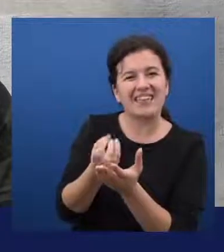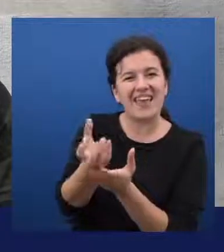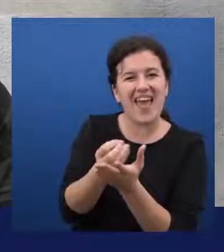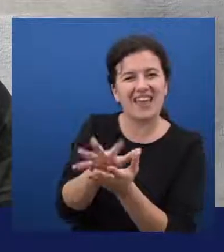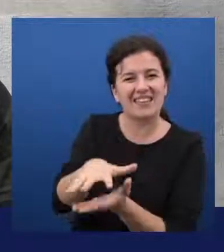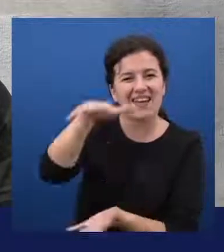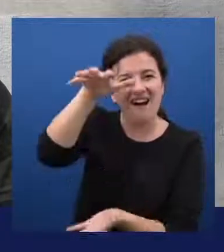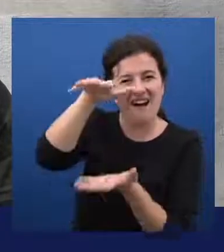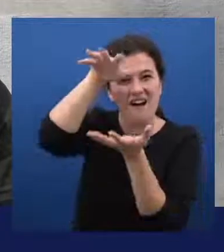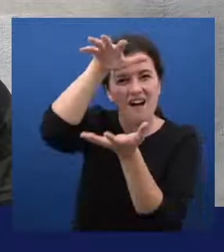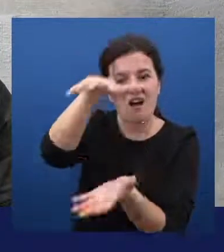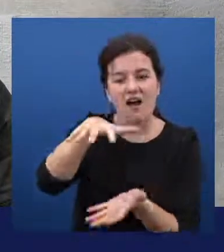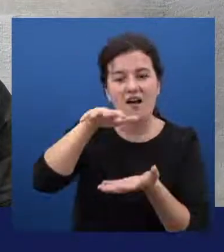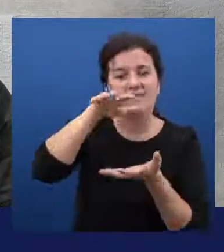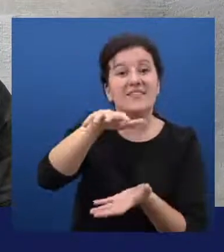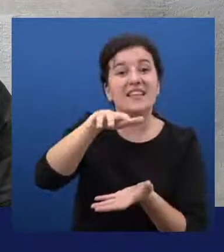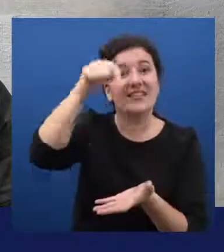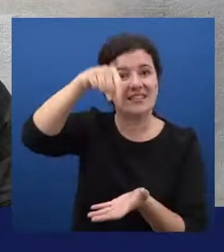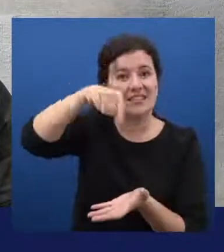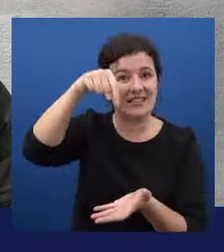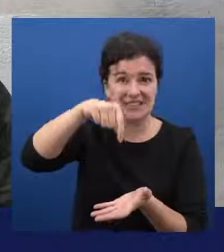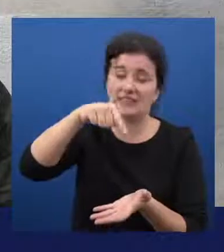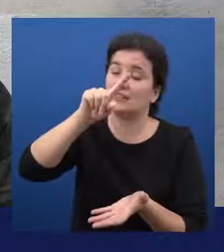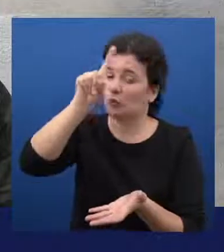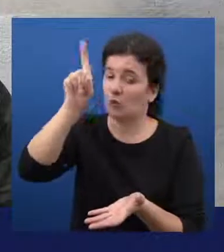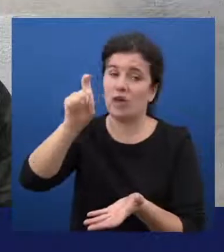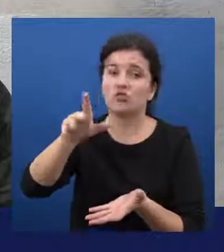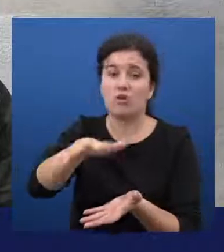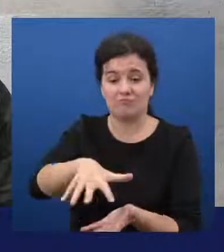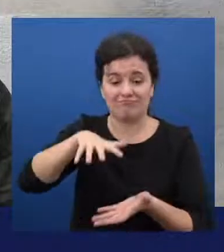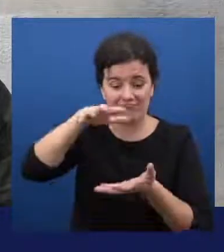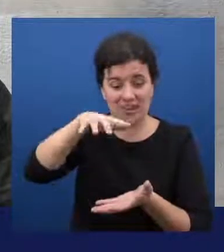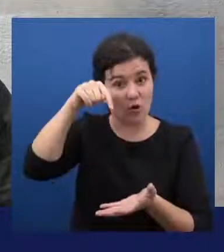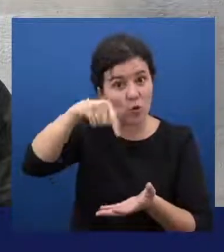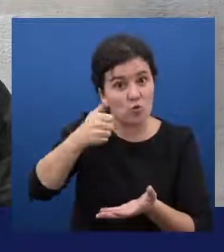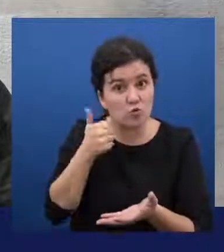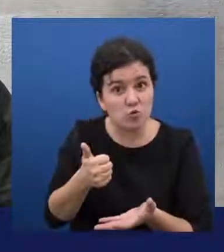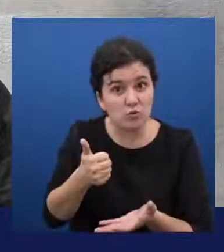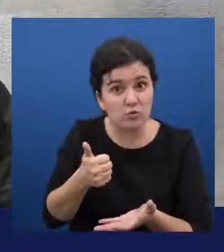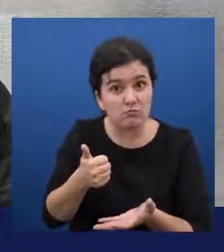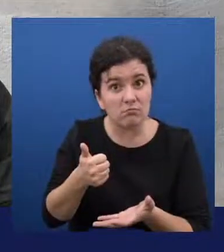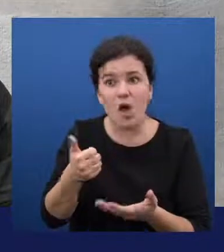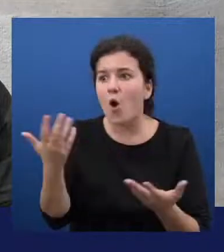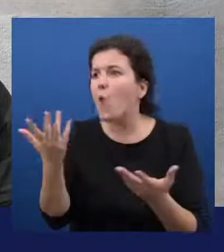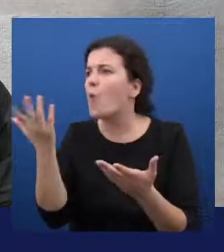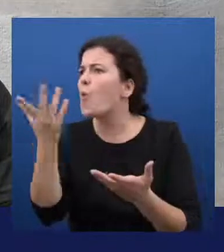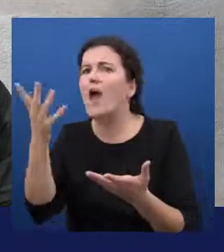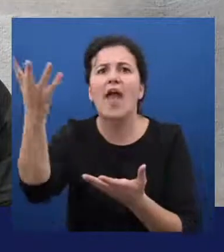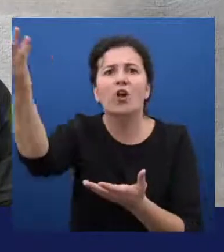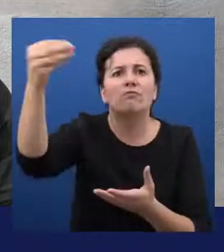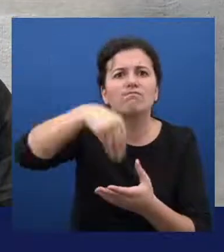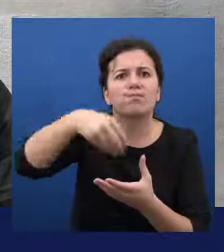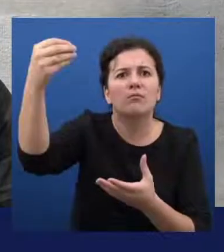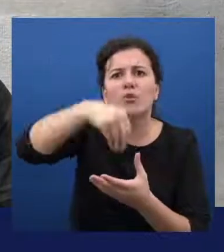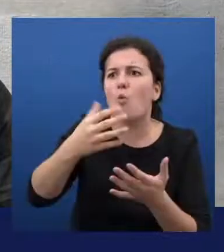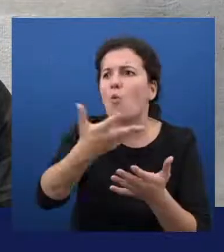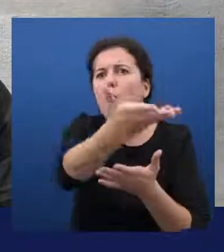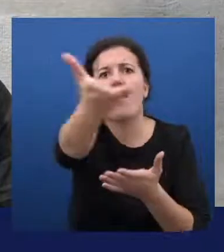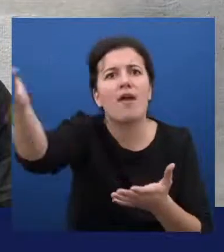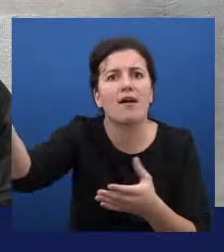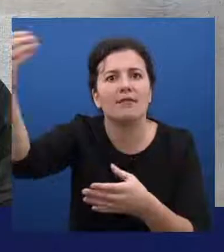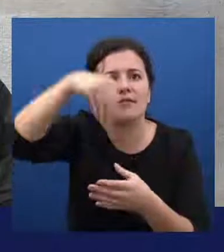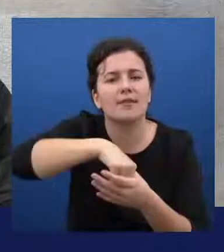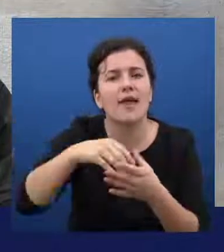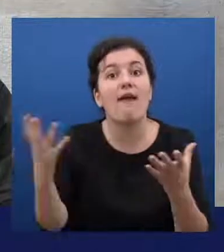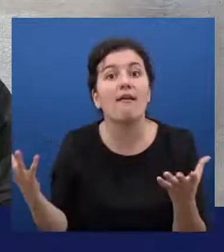right sheet? I mean, it's hard. And it's I agree with Seth. I mean,